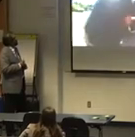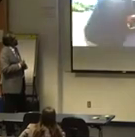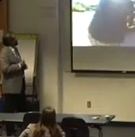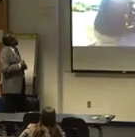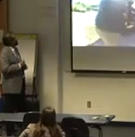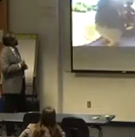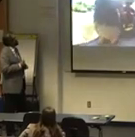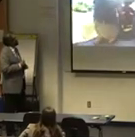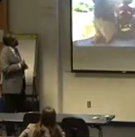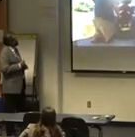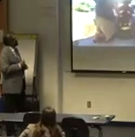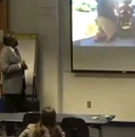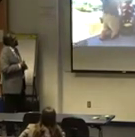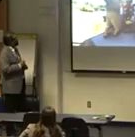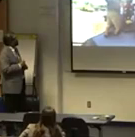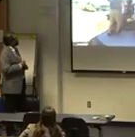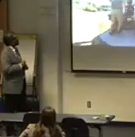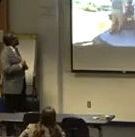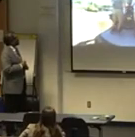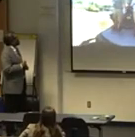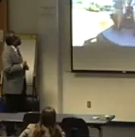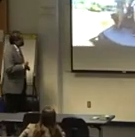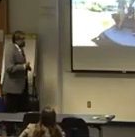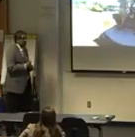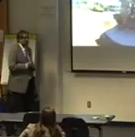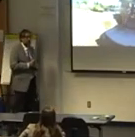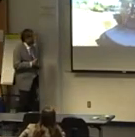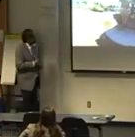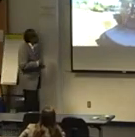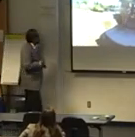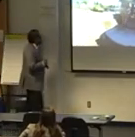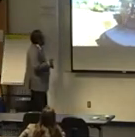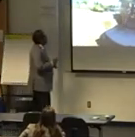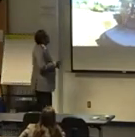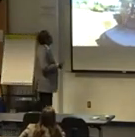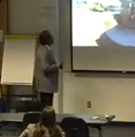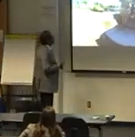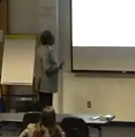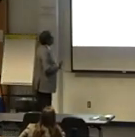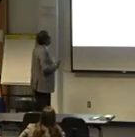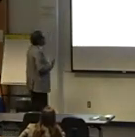And he was comfortable with that approach, but I'm not sure every wheelchair user would be.